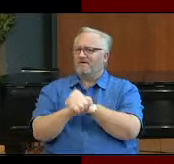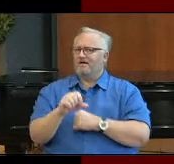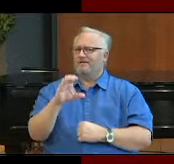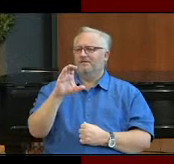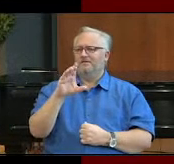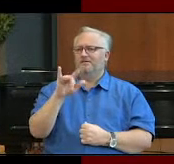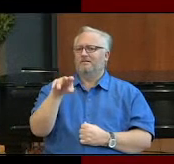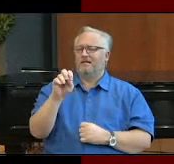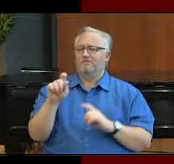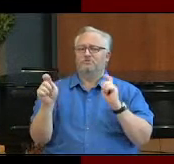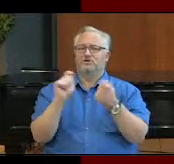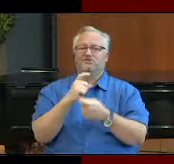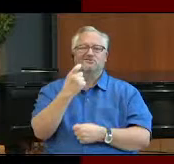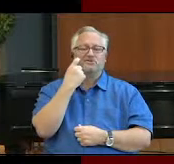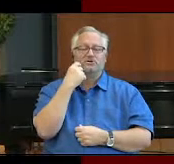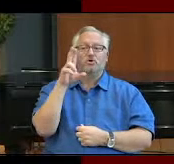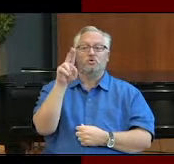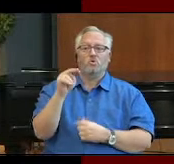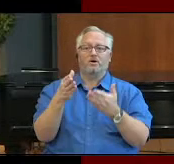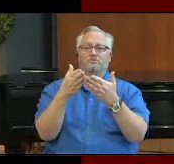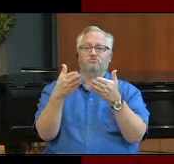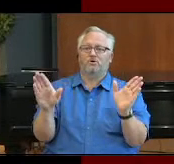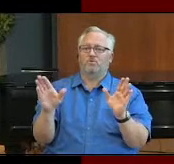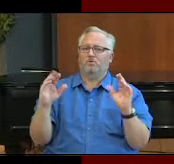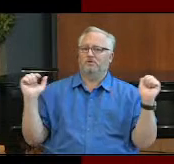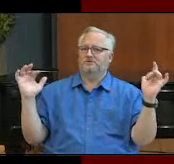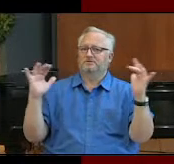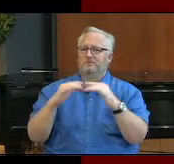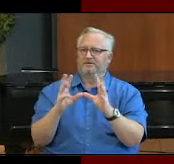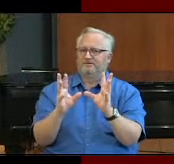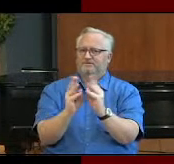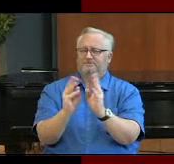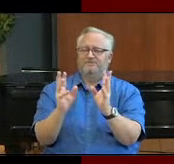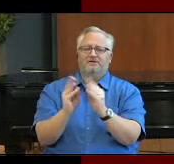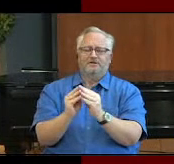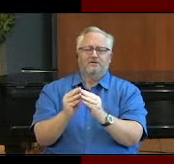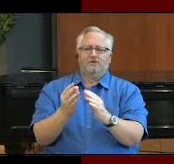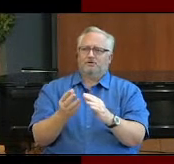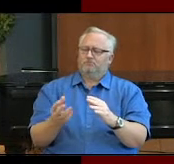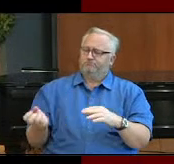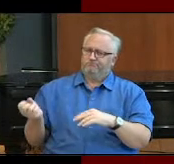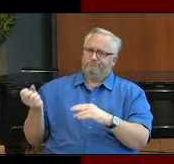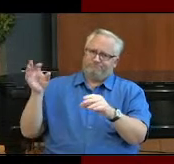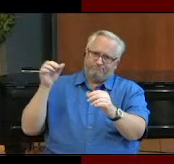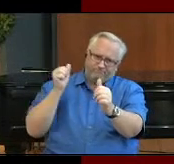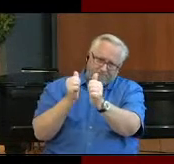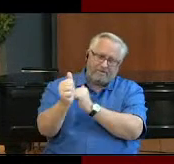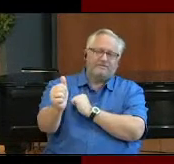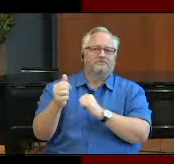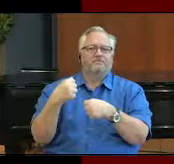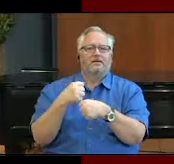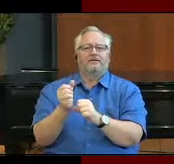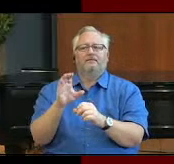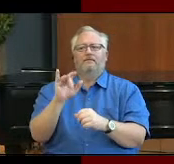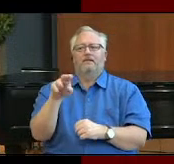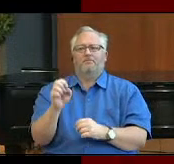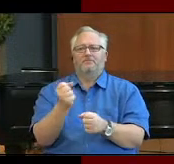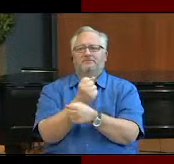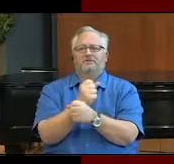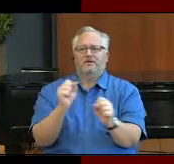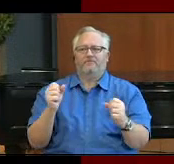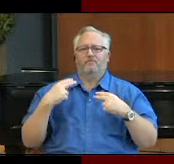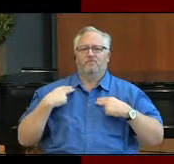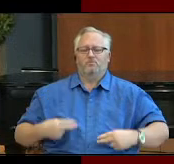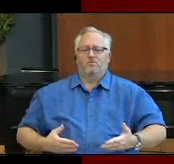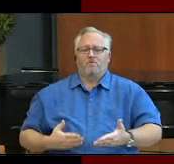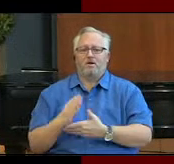the UN General Assembly overwhelmingly voted to make a safe environment a human right. We also expect